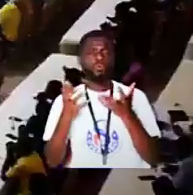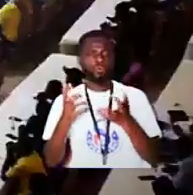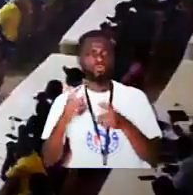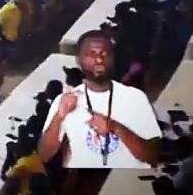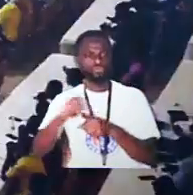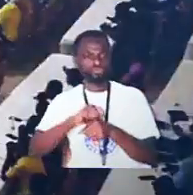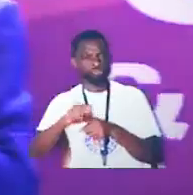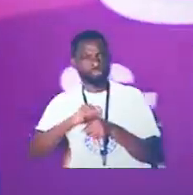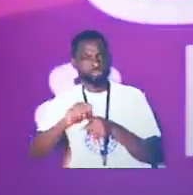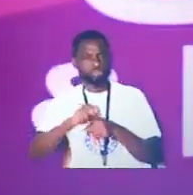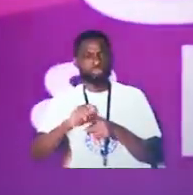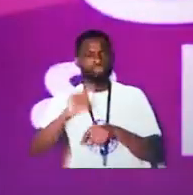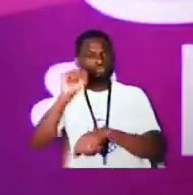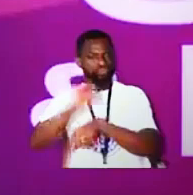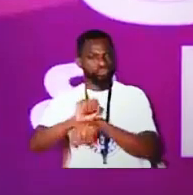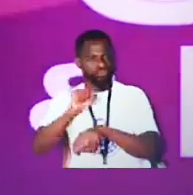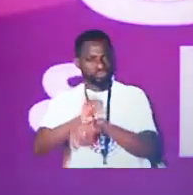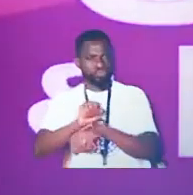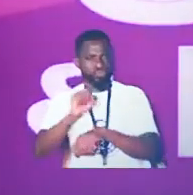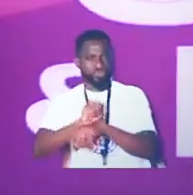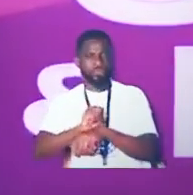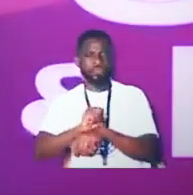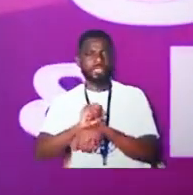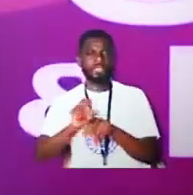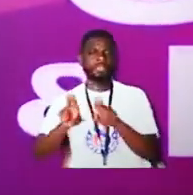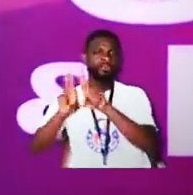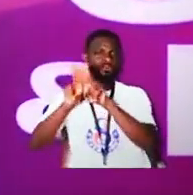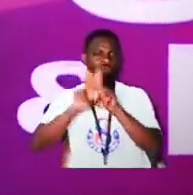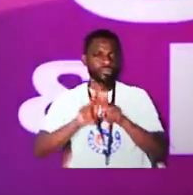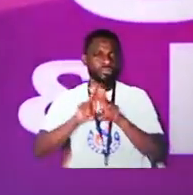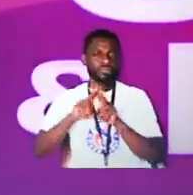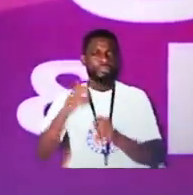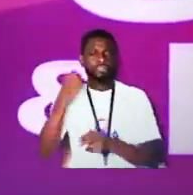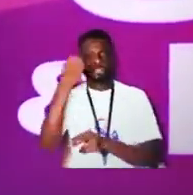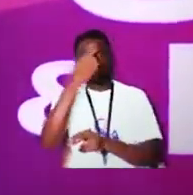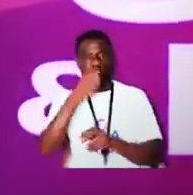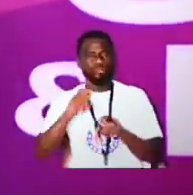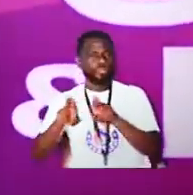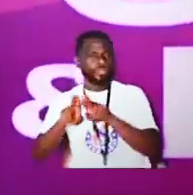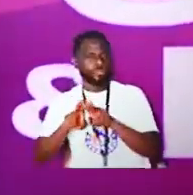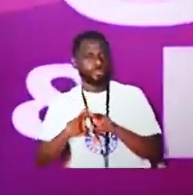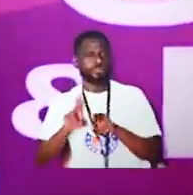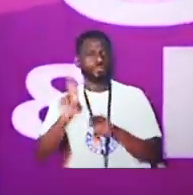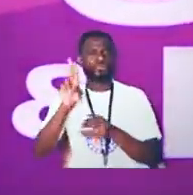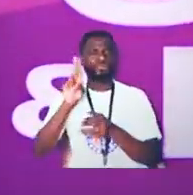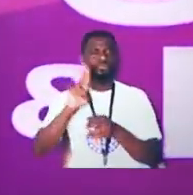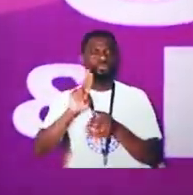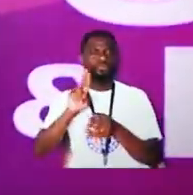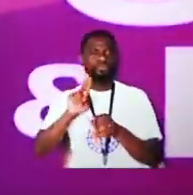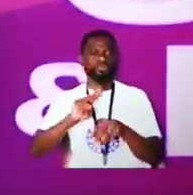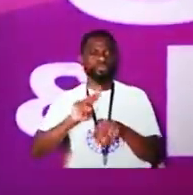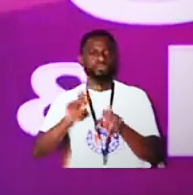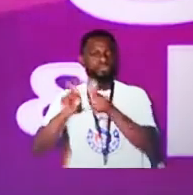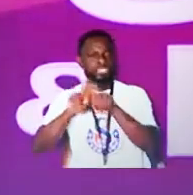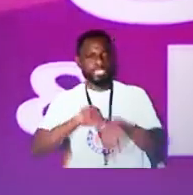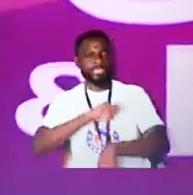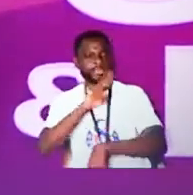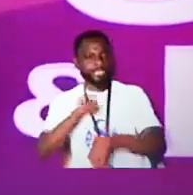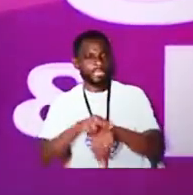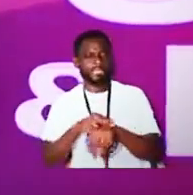we want to raise you to work at the Union, the European Commission, at the United Nations, and occupy